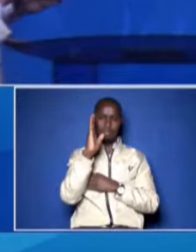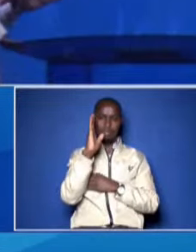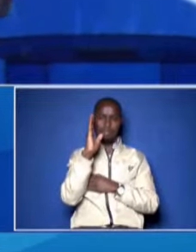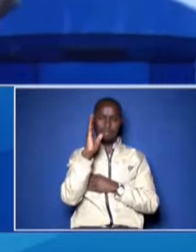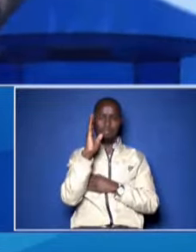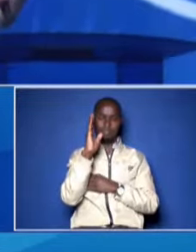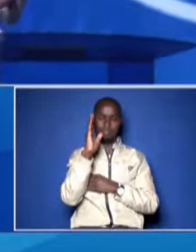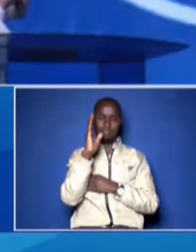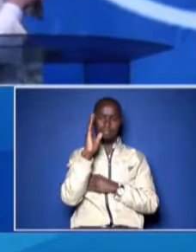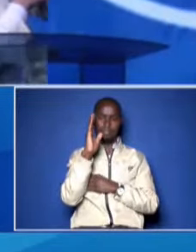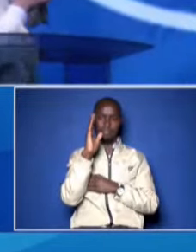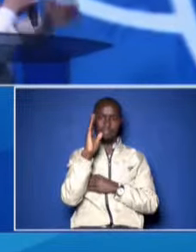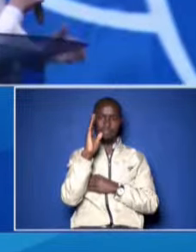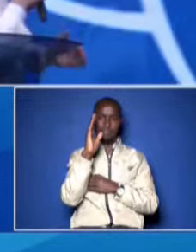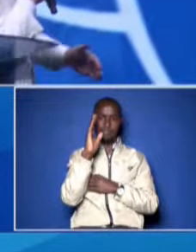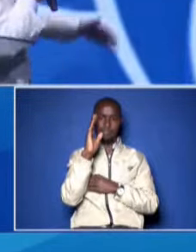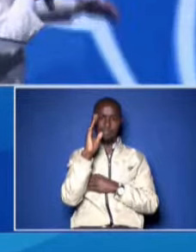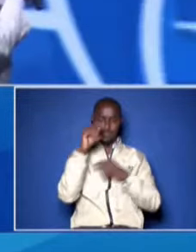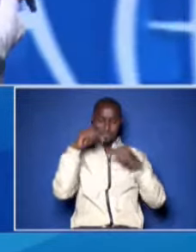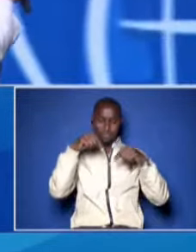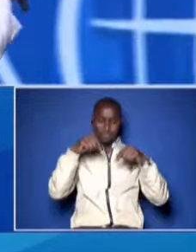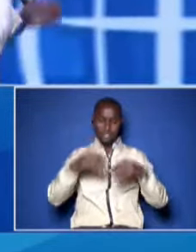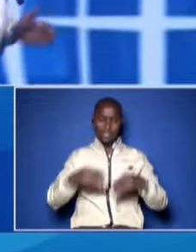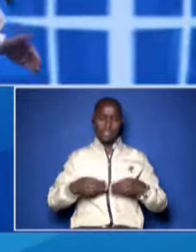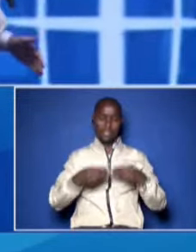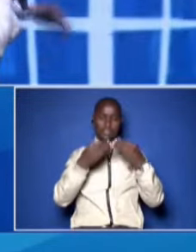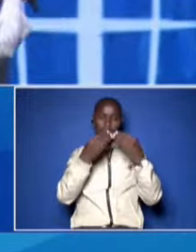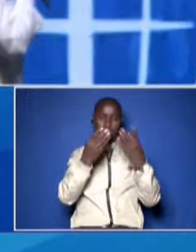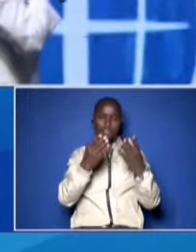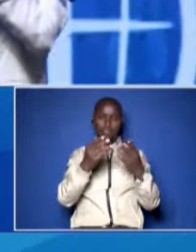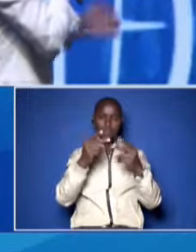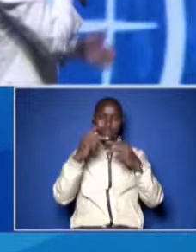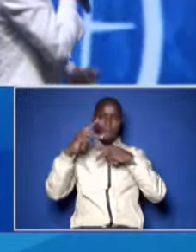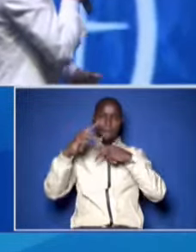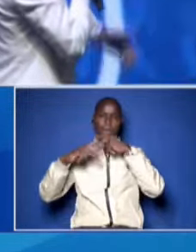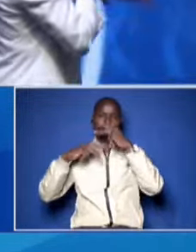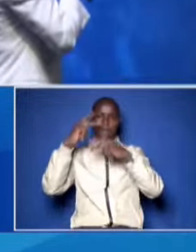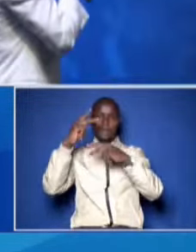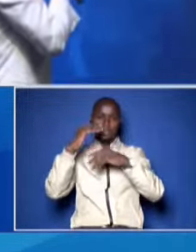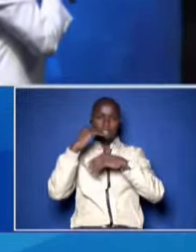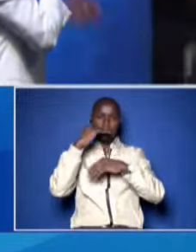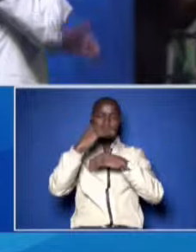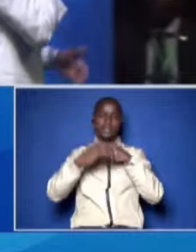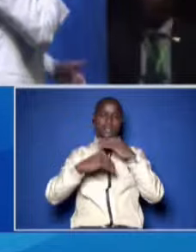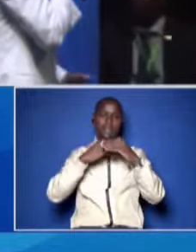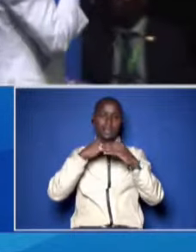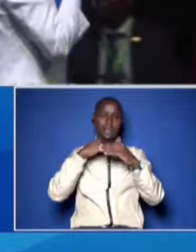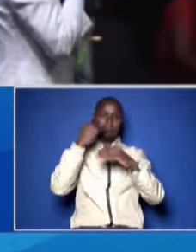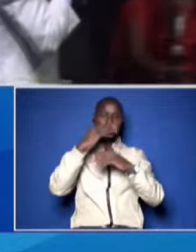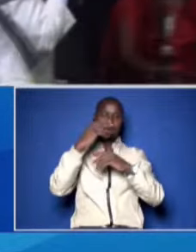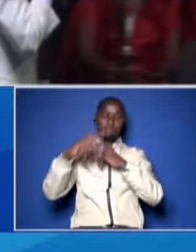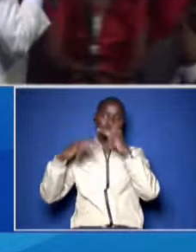God I can give you prophecy after prophecy after prophecy